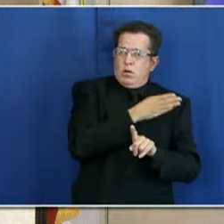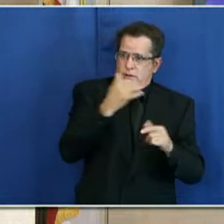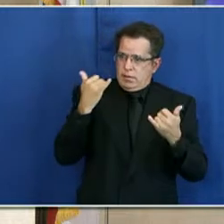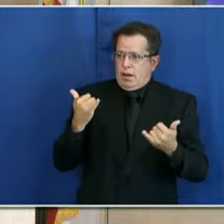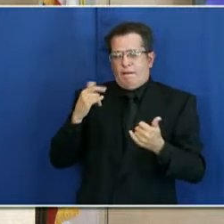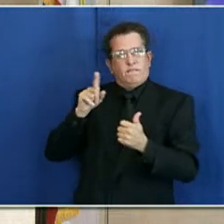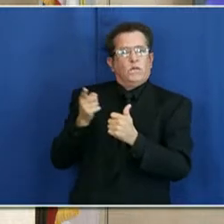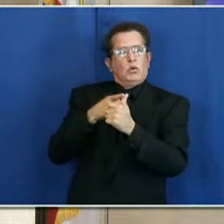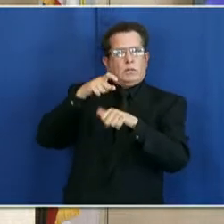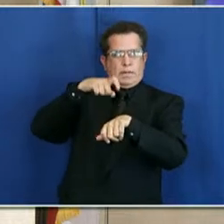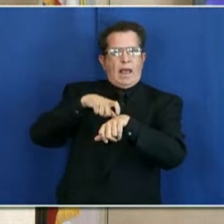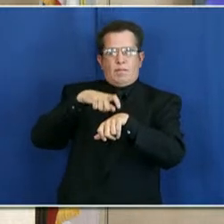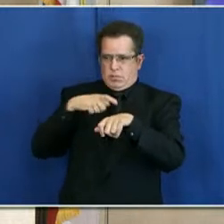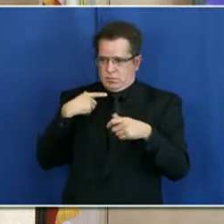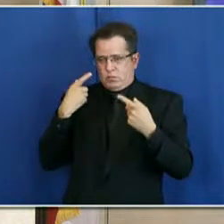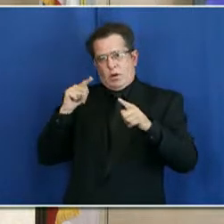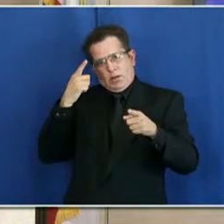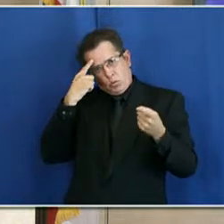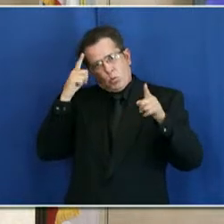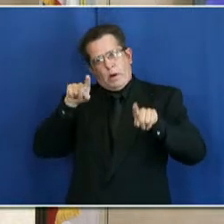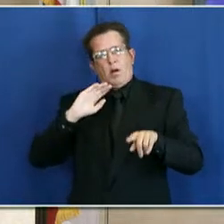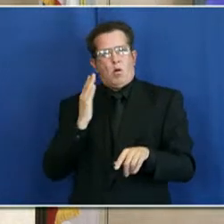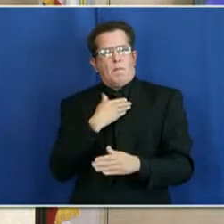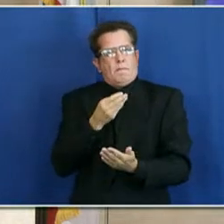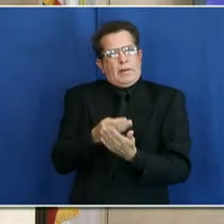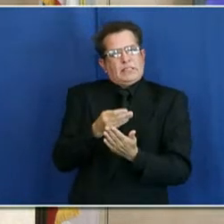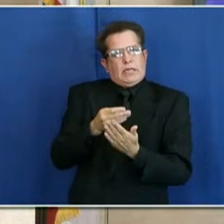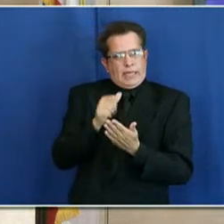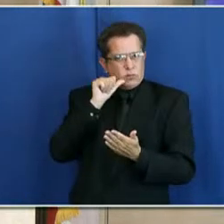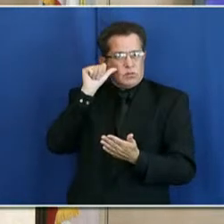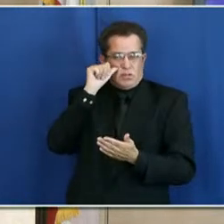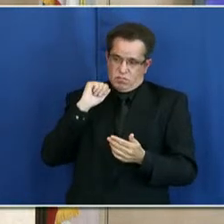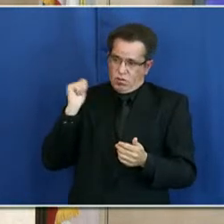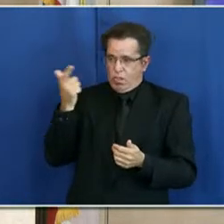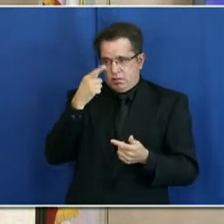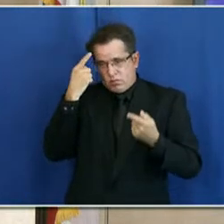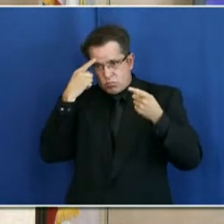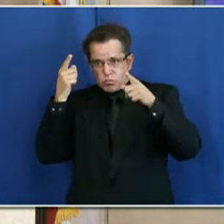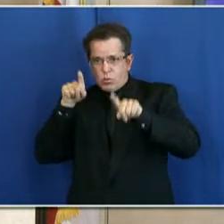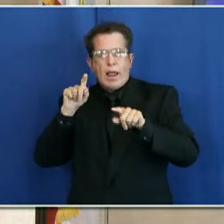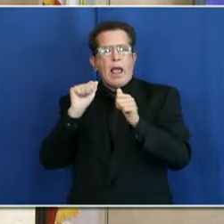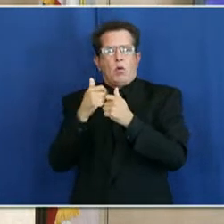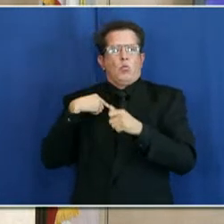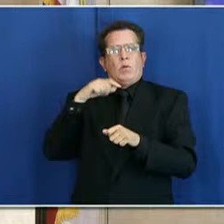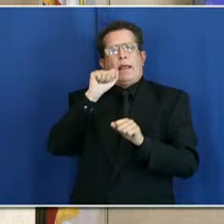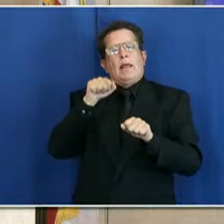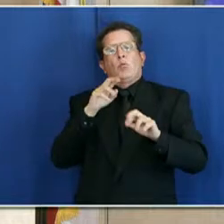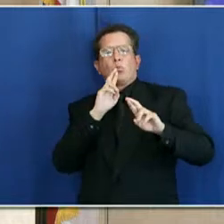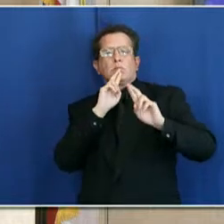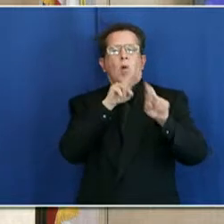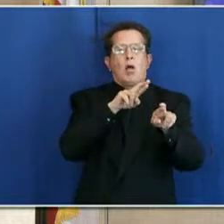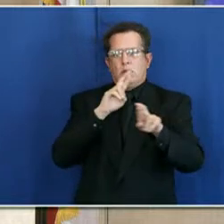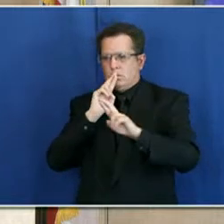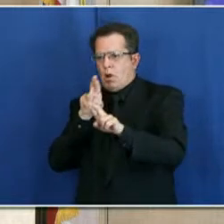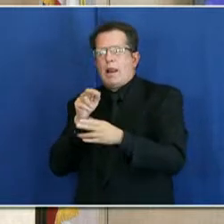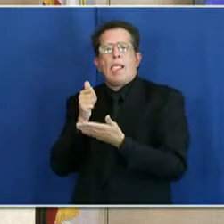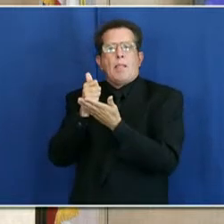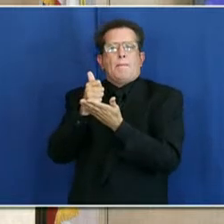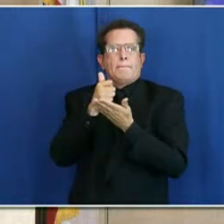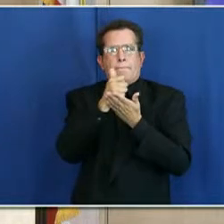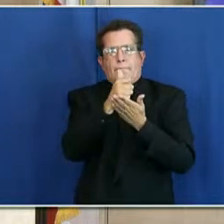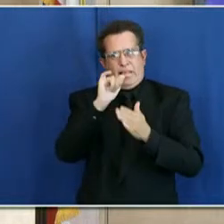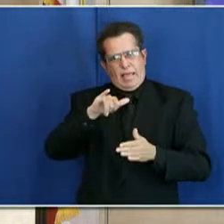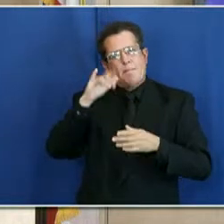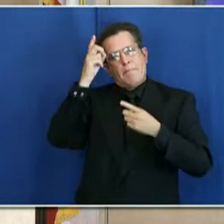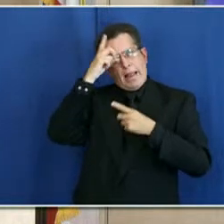And in our budget yesterday, we tried to do that with a focus on issues that would help us respond to the COVID-19 pandemic.